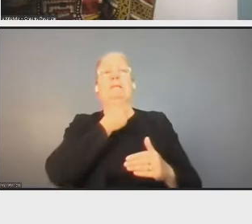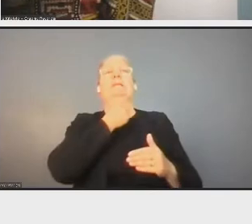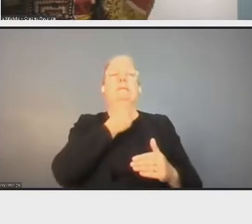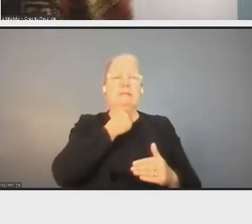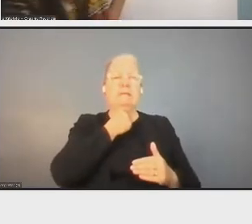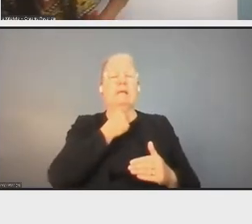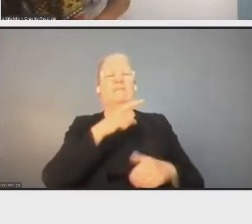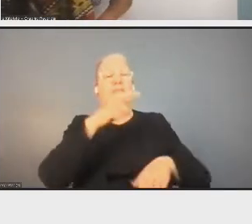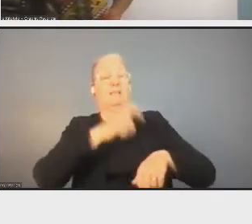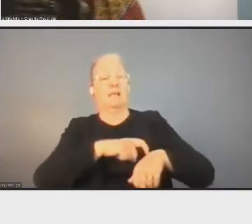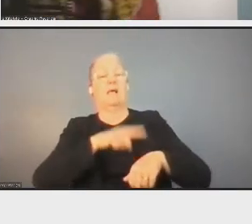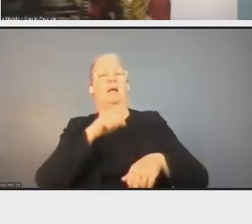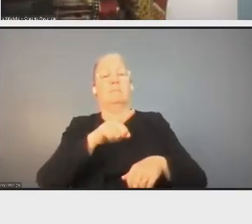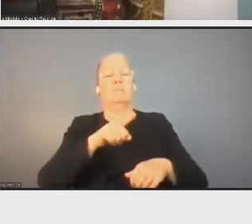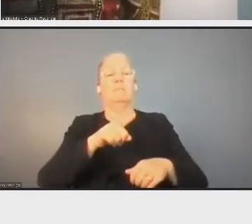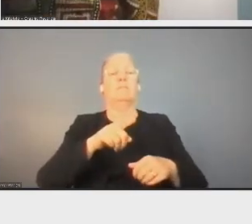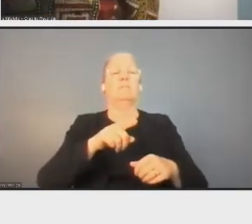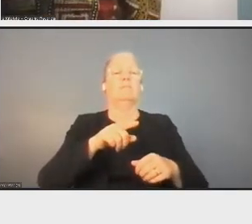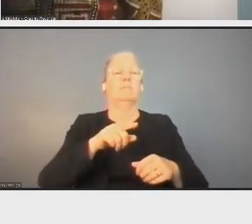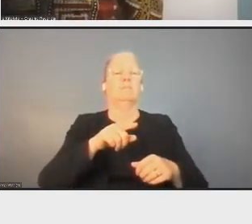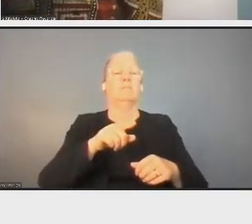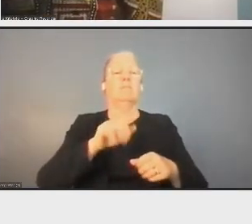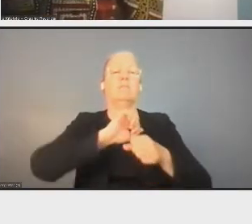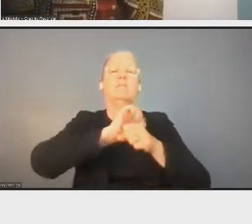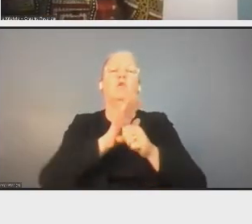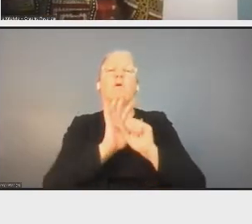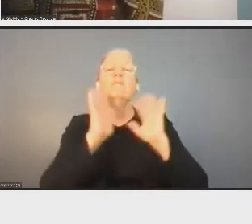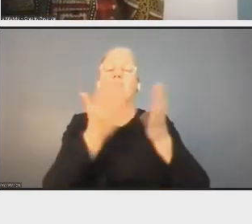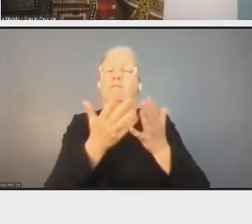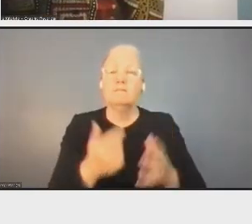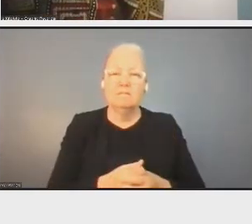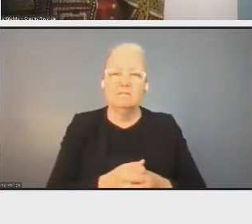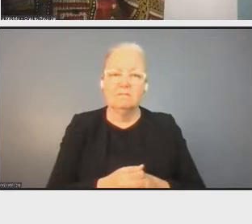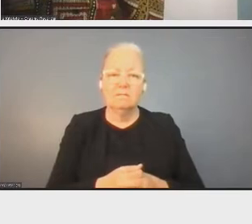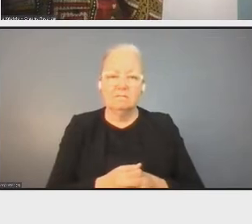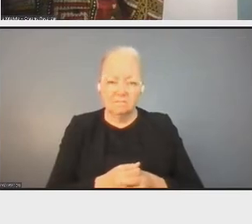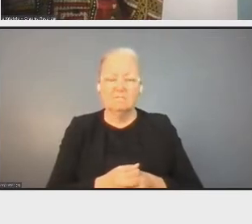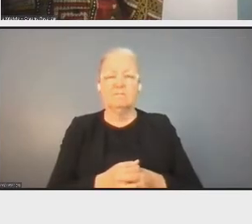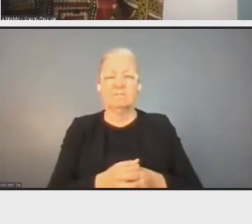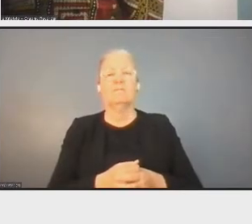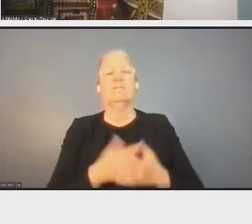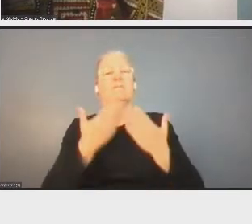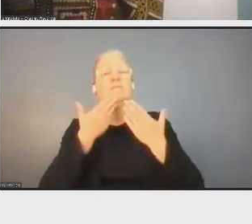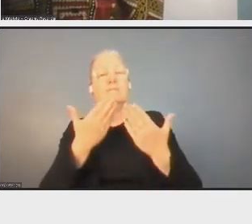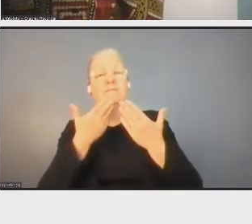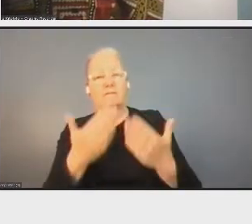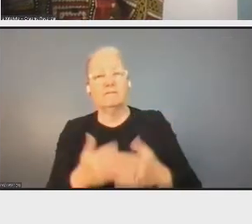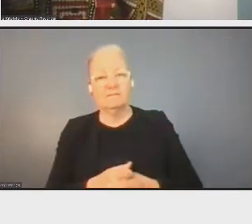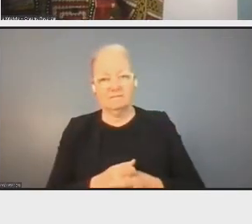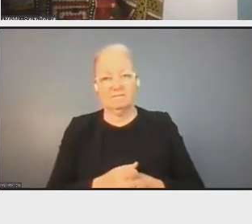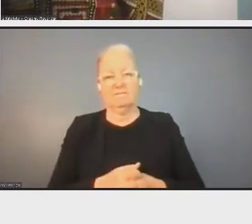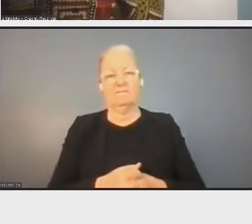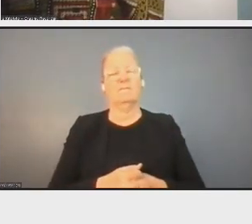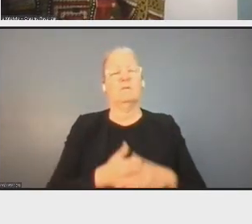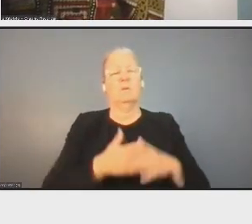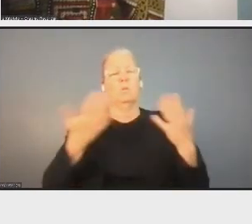pandemic? Thank you, Maya. I think when you talk, okay, I'll just take it from a right to a healthy environment. What does it really mean? I